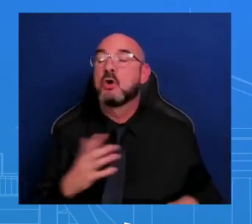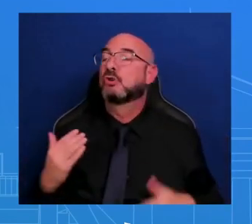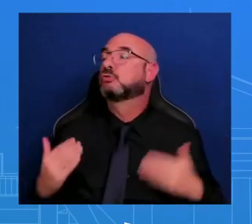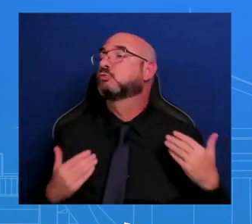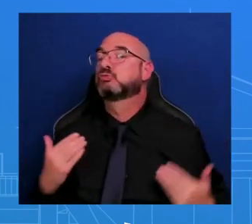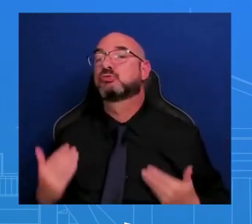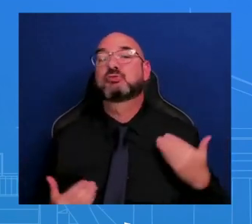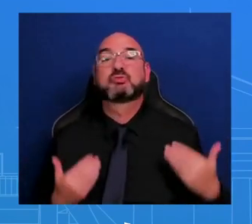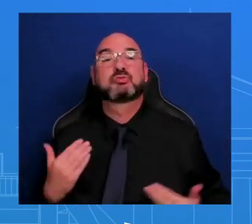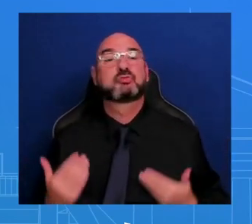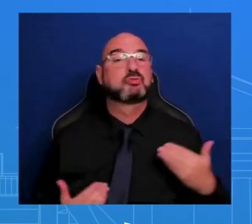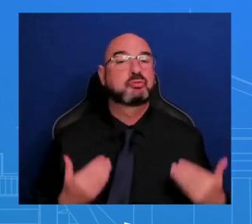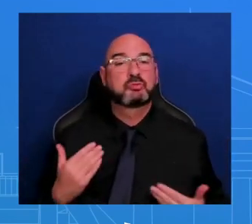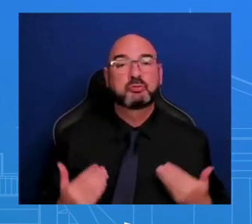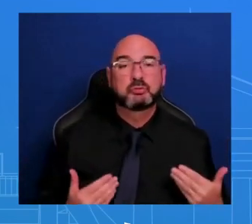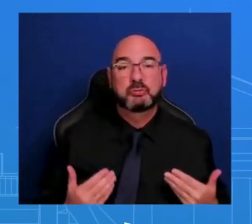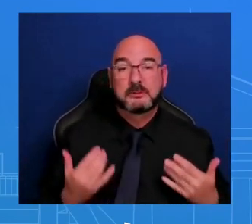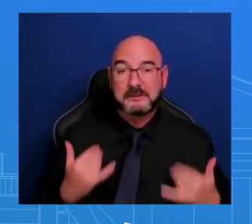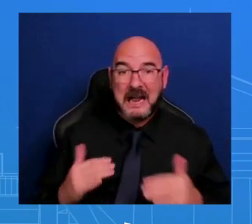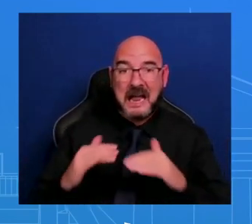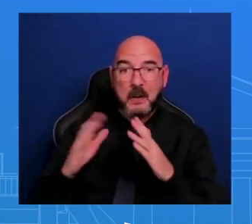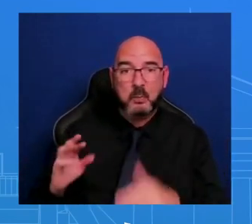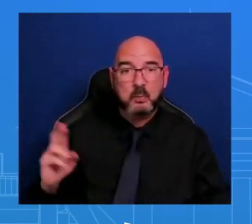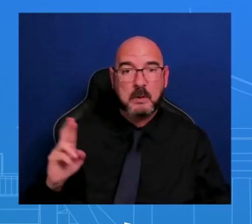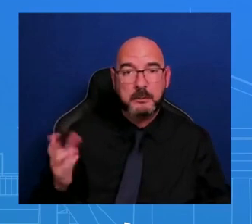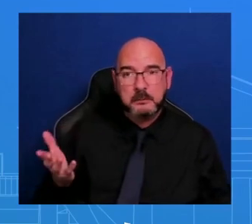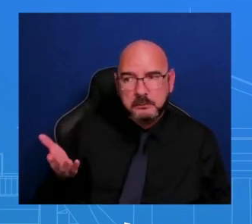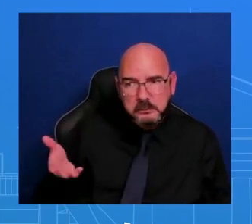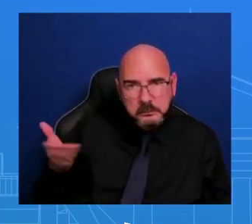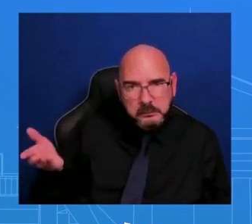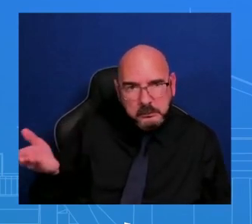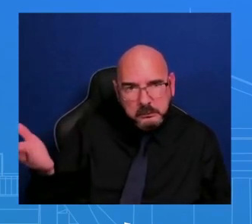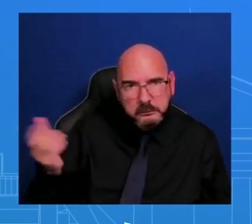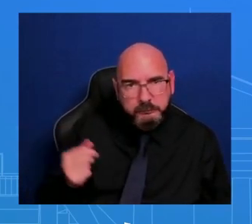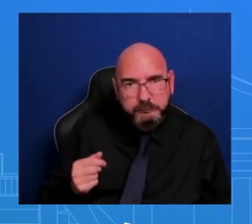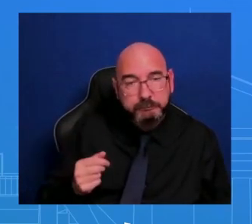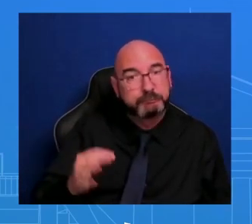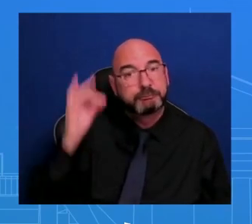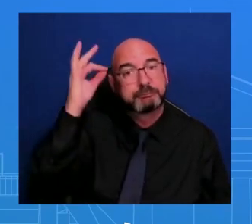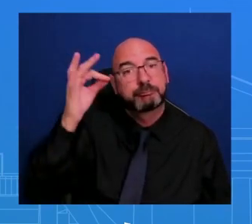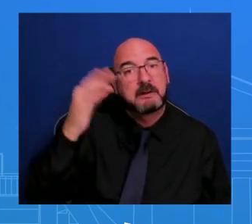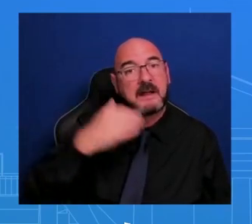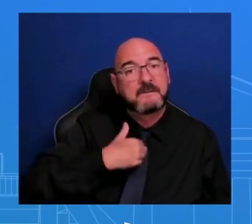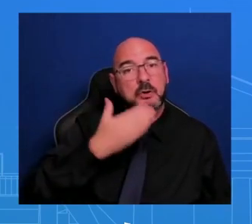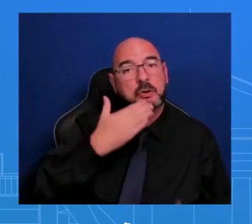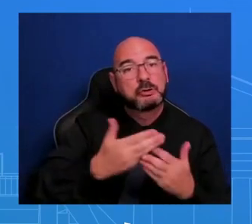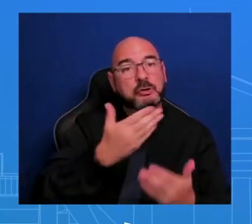House Republicans do their job as well. Thanks, everybody. See you Thursday. Thank you.